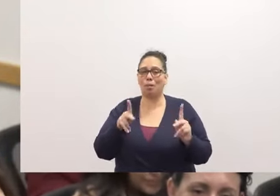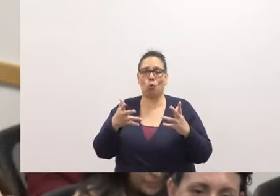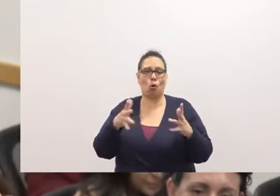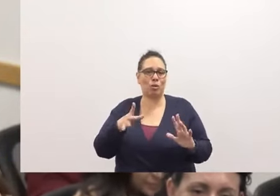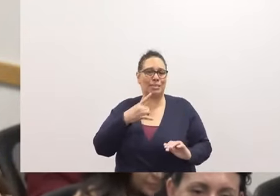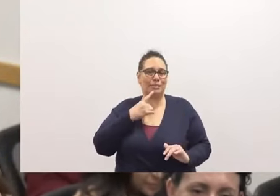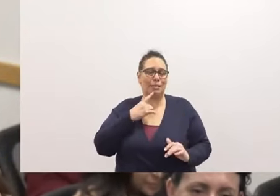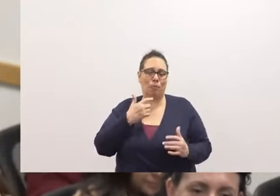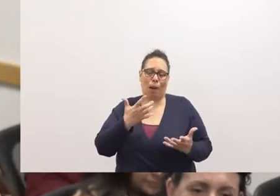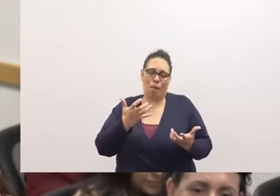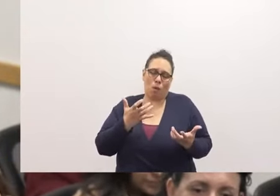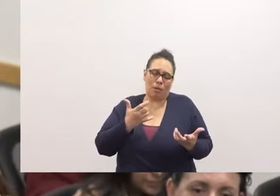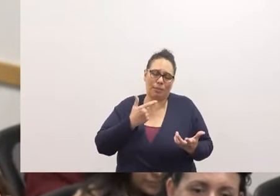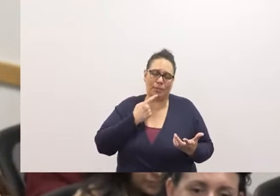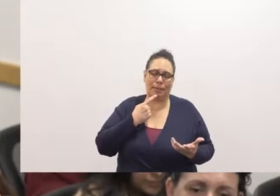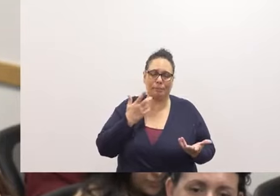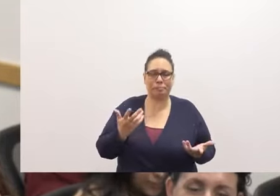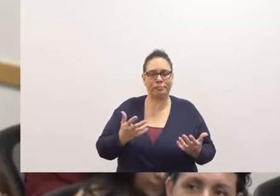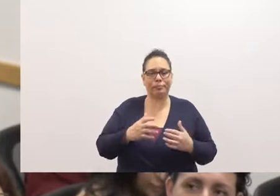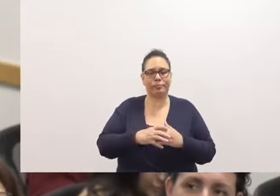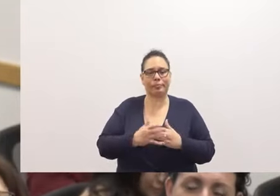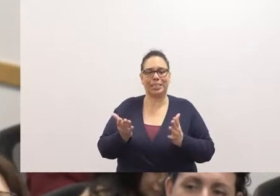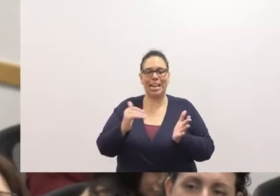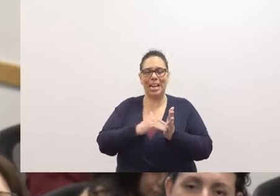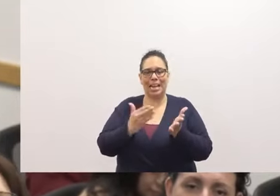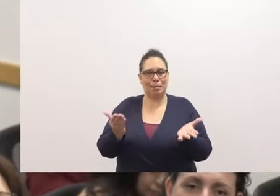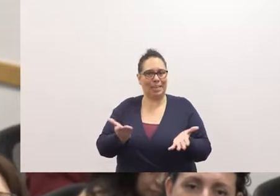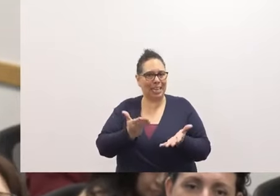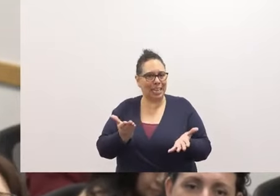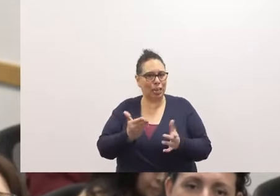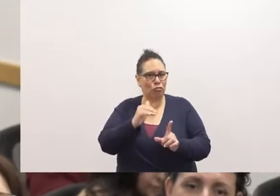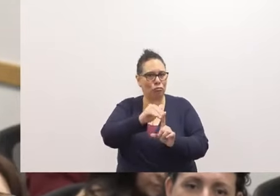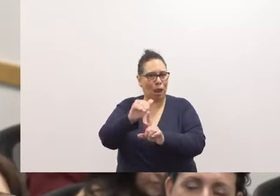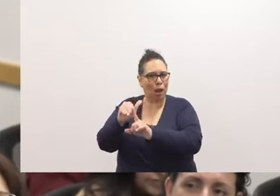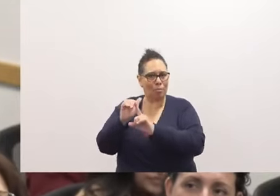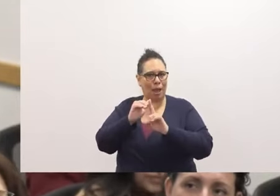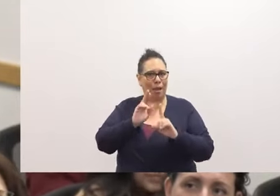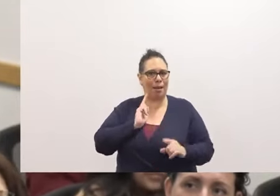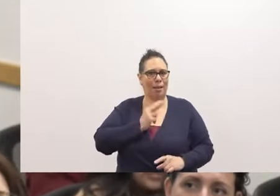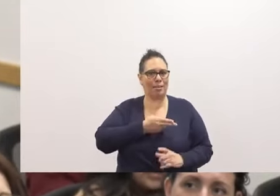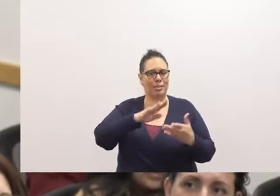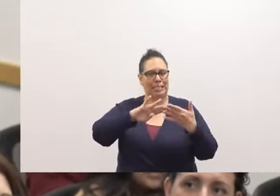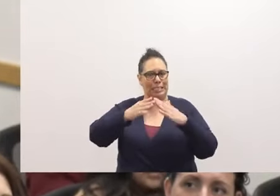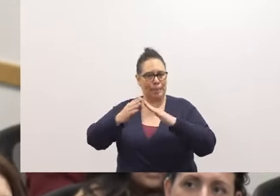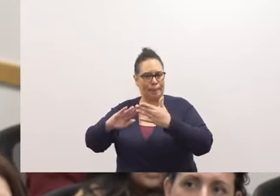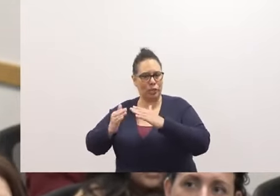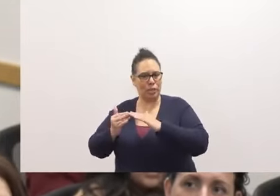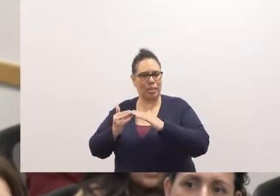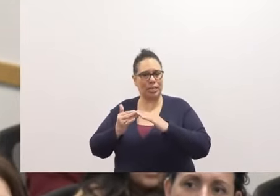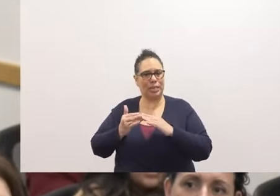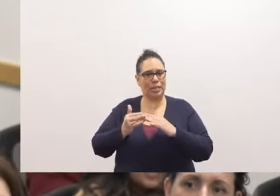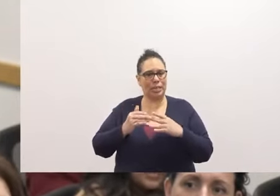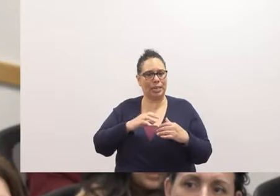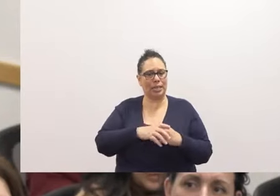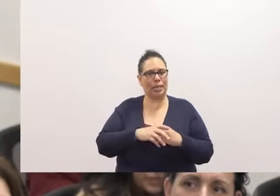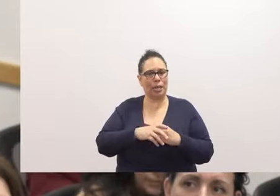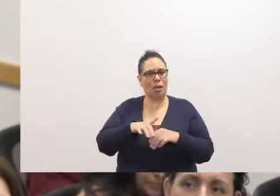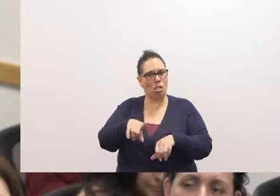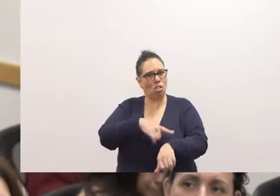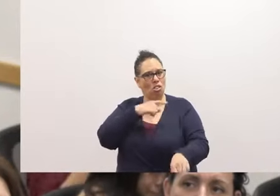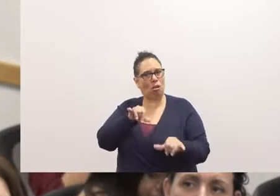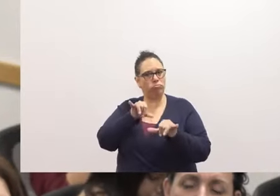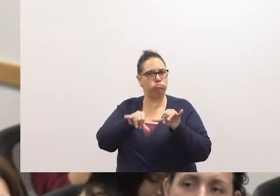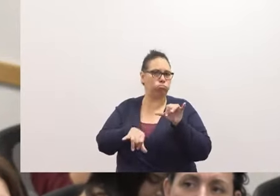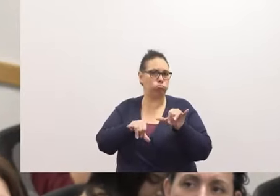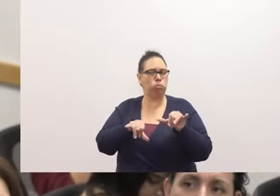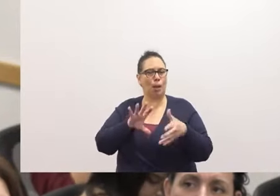a lot of what I wanted to say. So, you know, again, I'm here really to remind us as a community of the long-lasting partnership the CFJ has